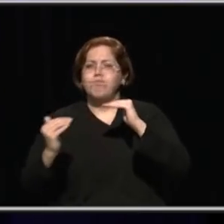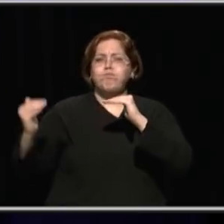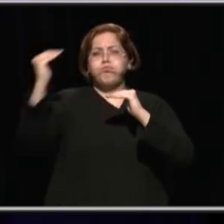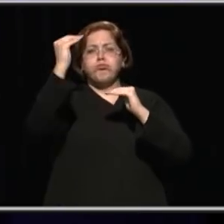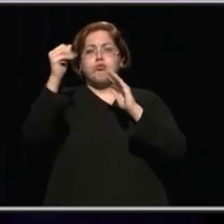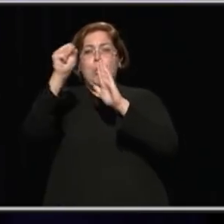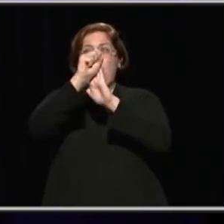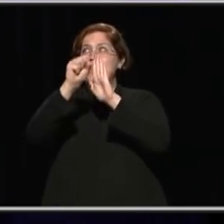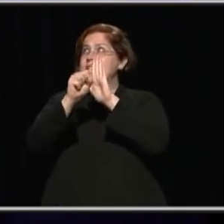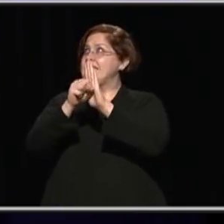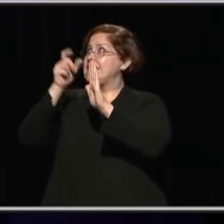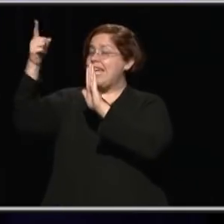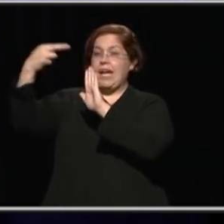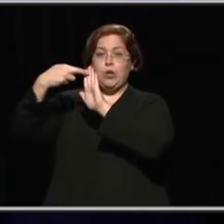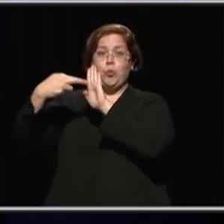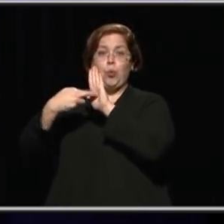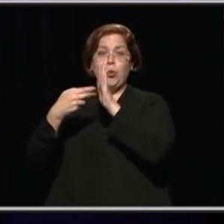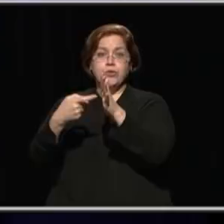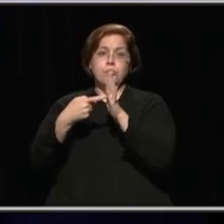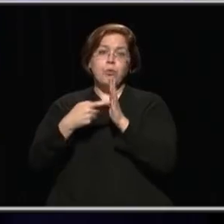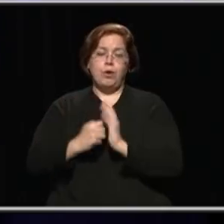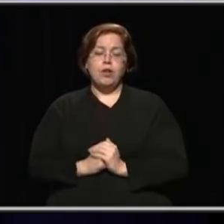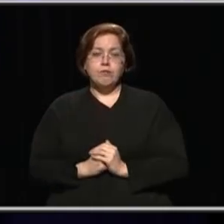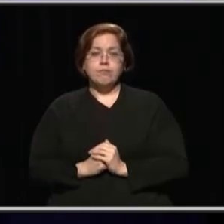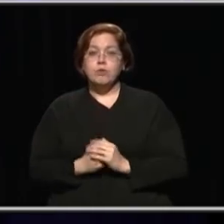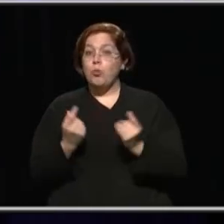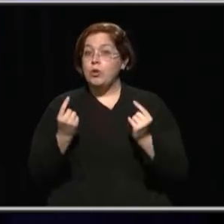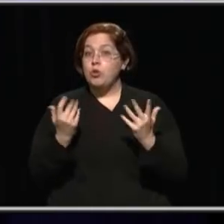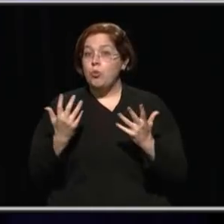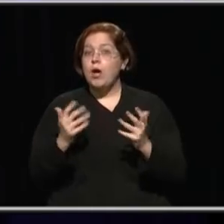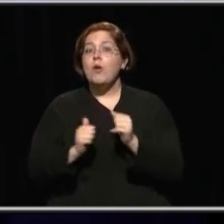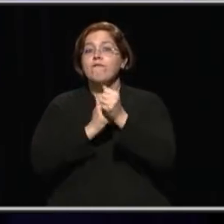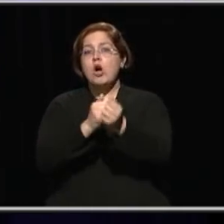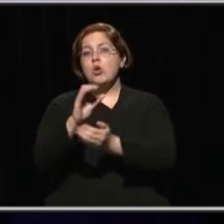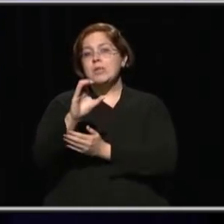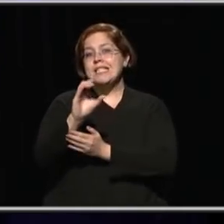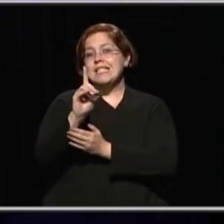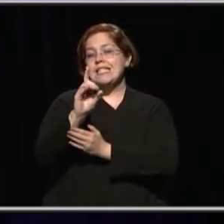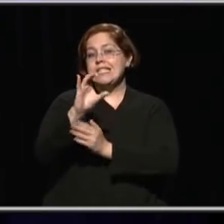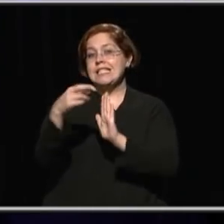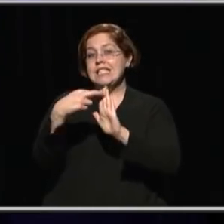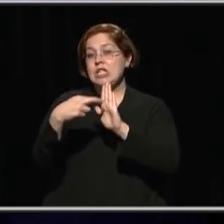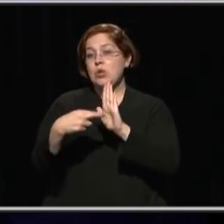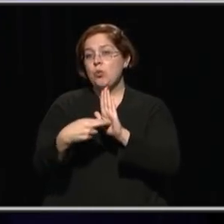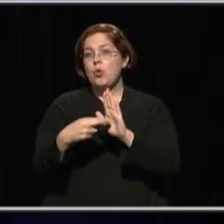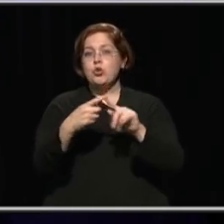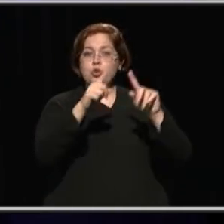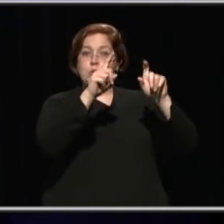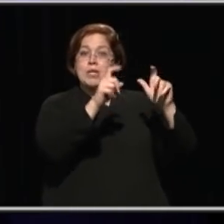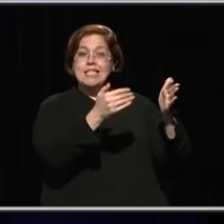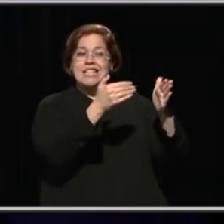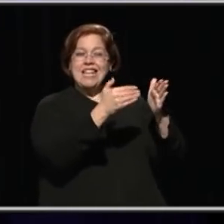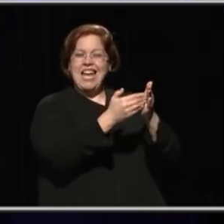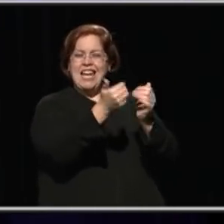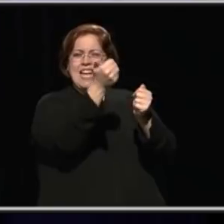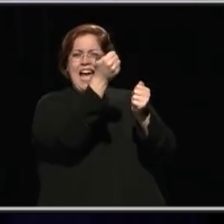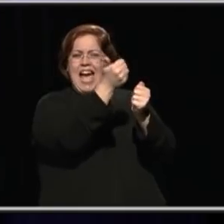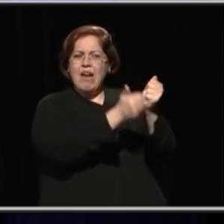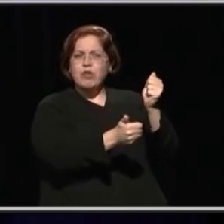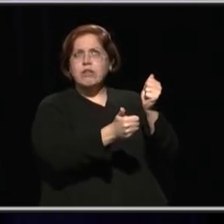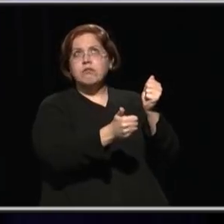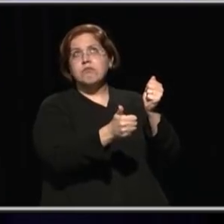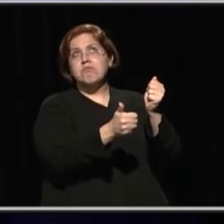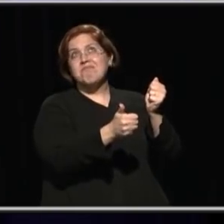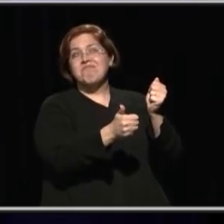what the state regulatory agency requires, which is to follow a CDC guideline to retest about